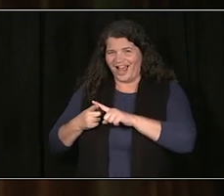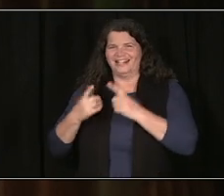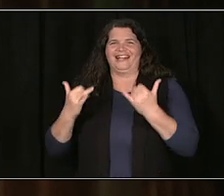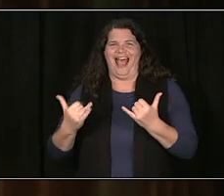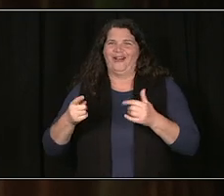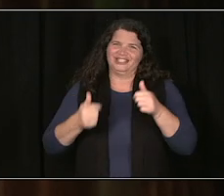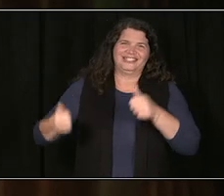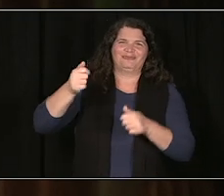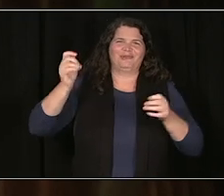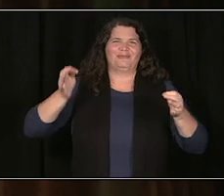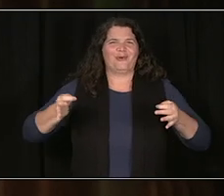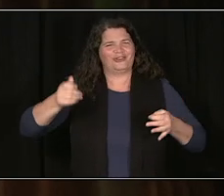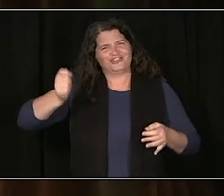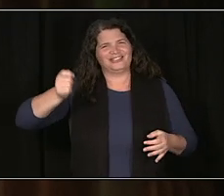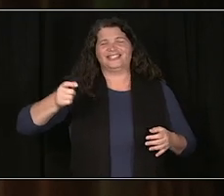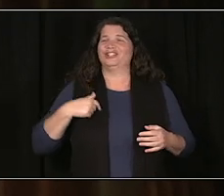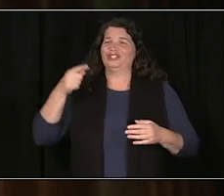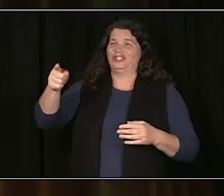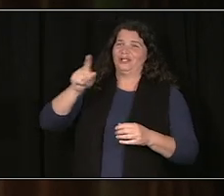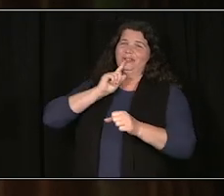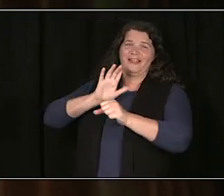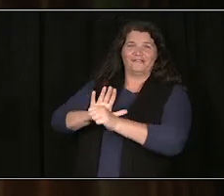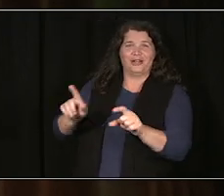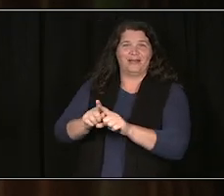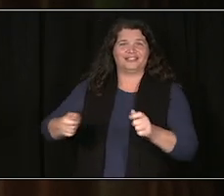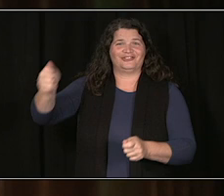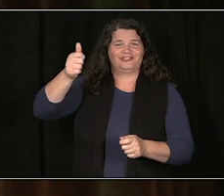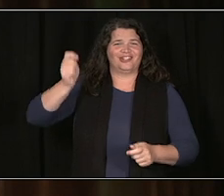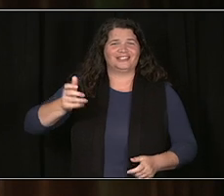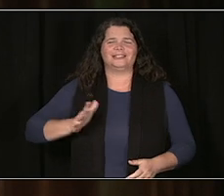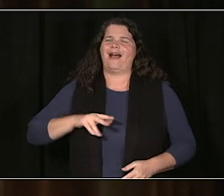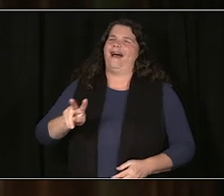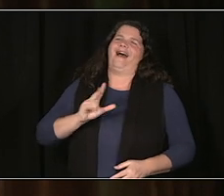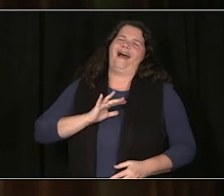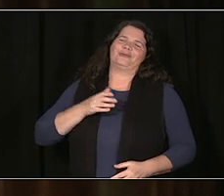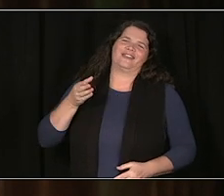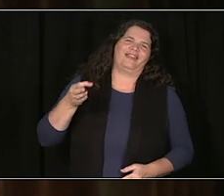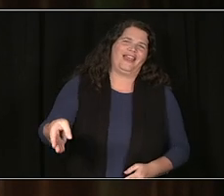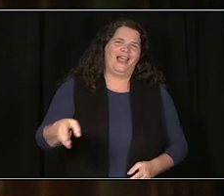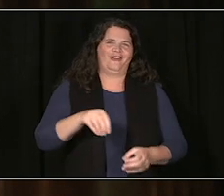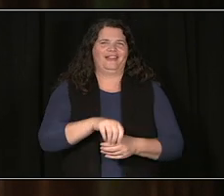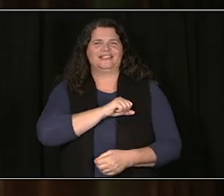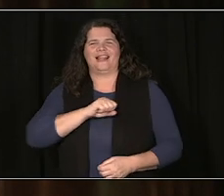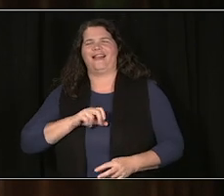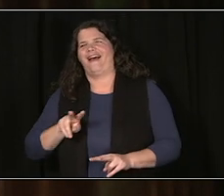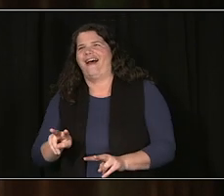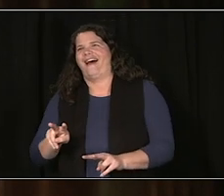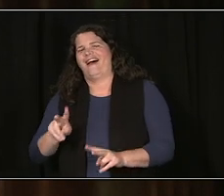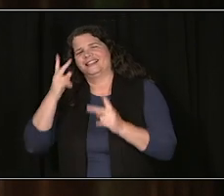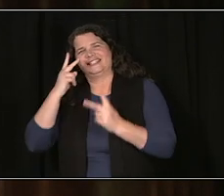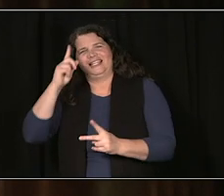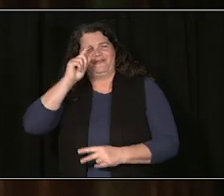And when she got confirmed, I was there. I had to see it myself in the Senate. And she shattered a historic